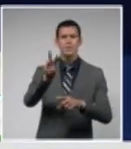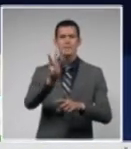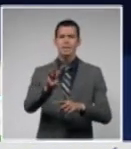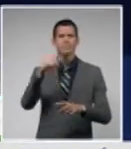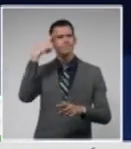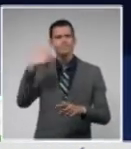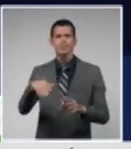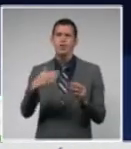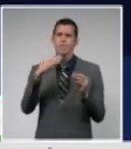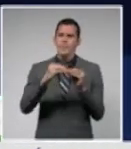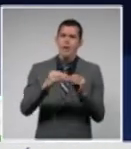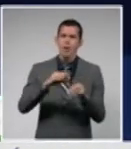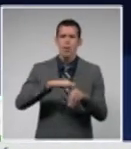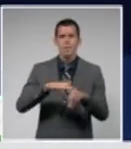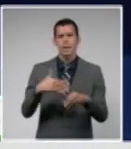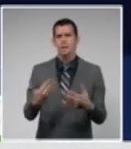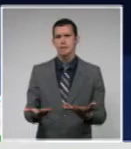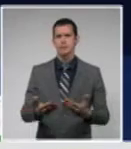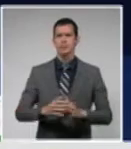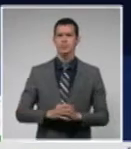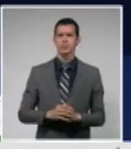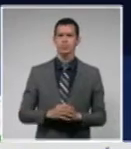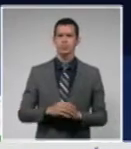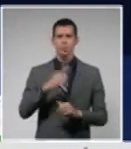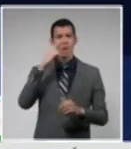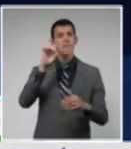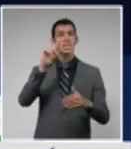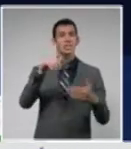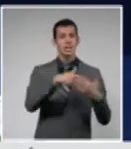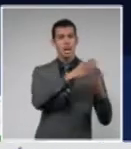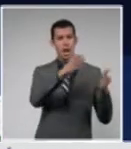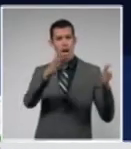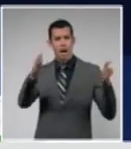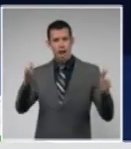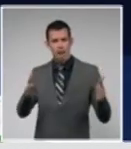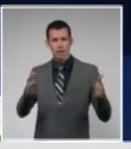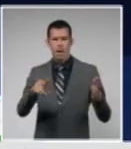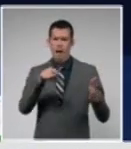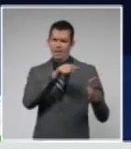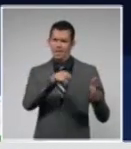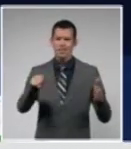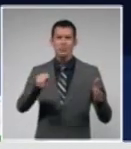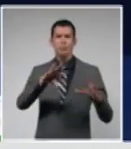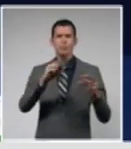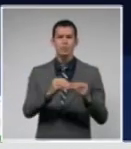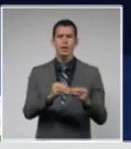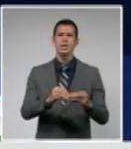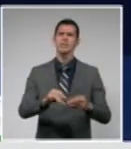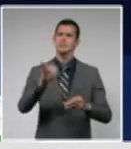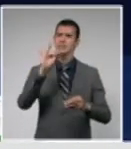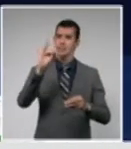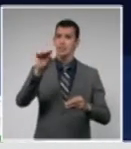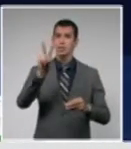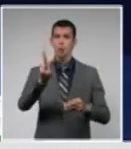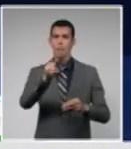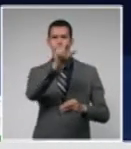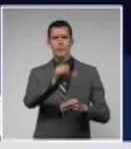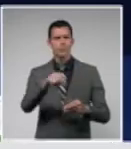representing 49.9% of all diagnosed cases on the island since the pandemic began.